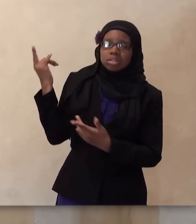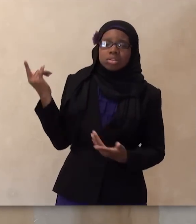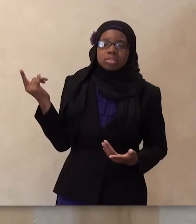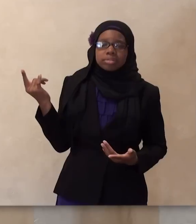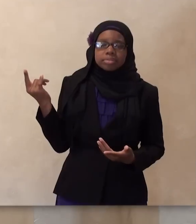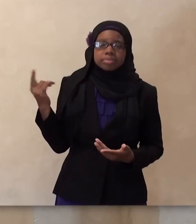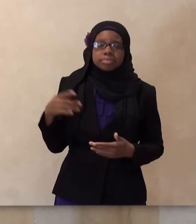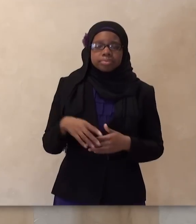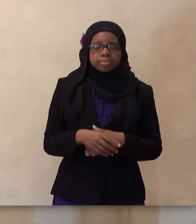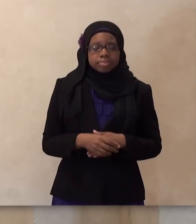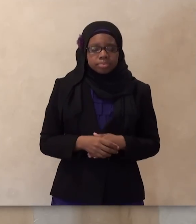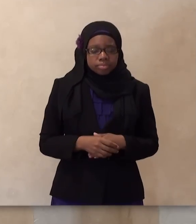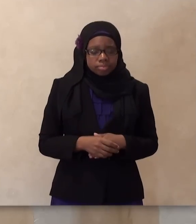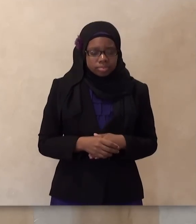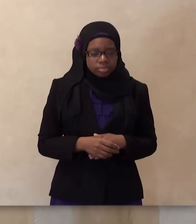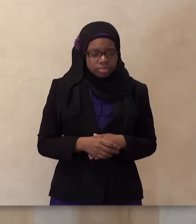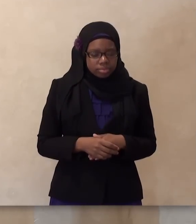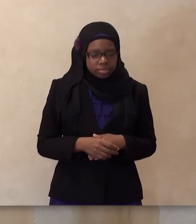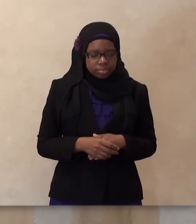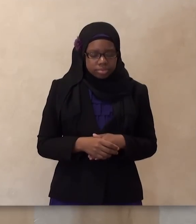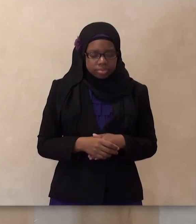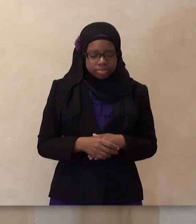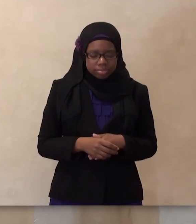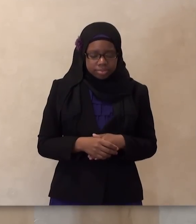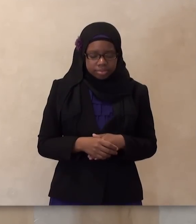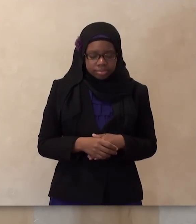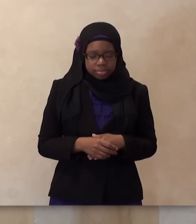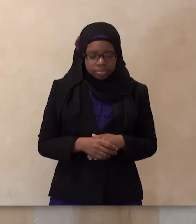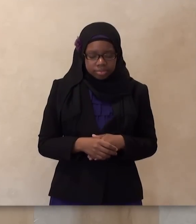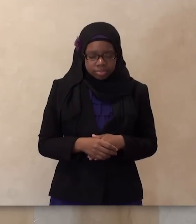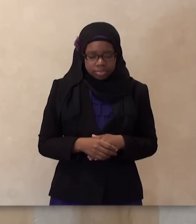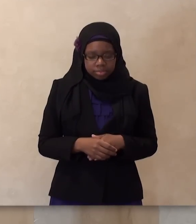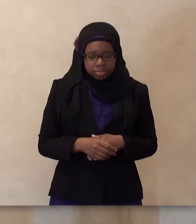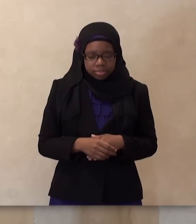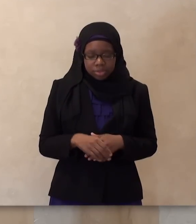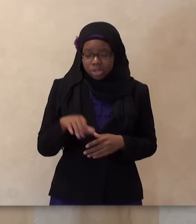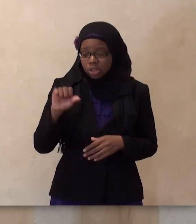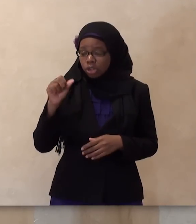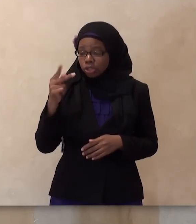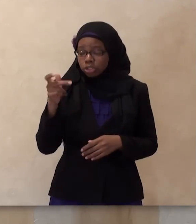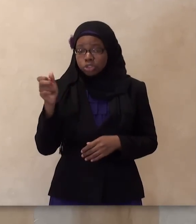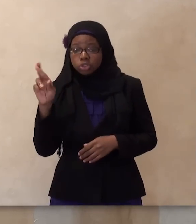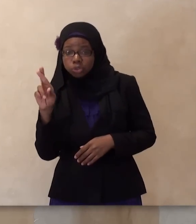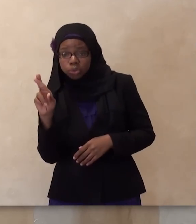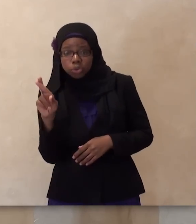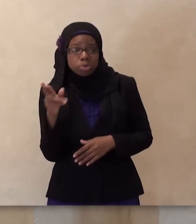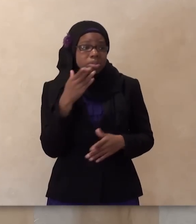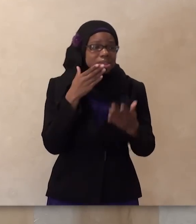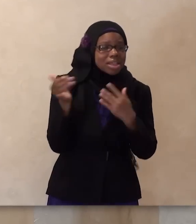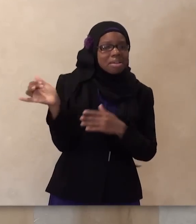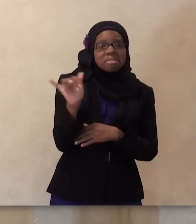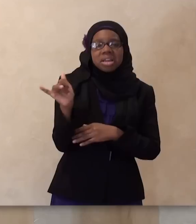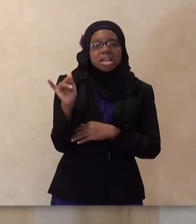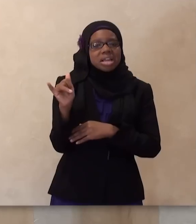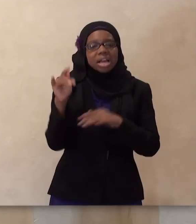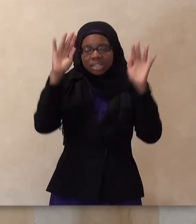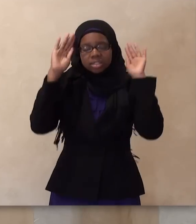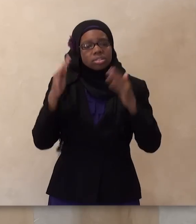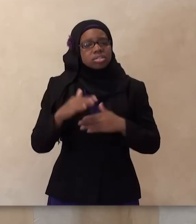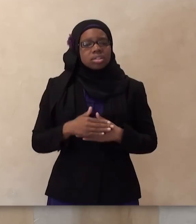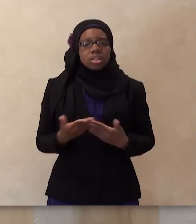ulama have mentioned that a shukr or thanking is a salat. A salat shukr, wa siyam shukr, wa kullu